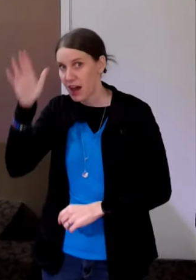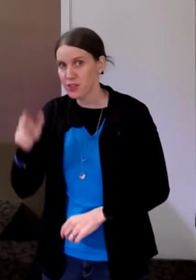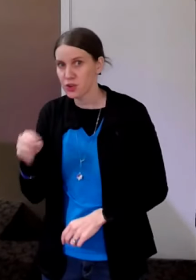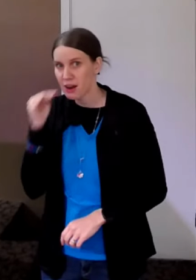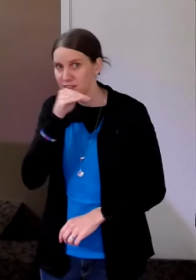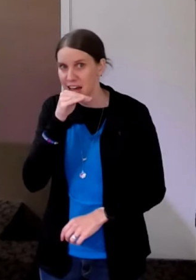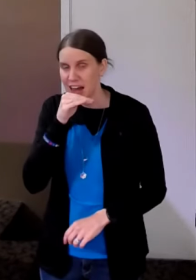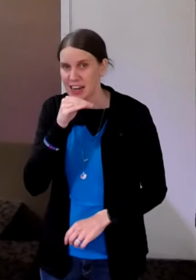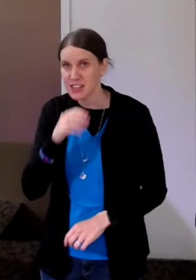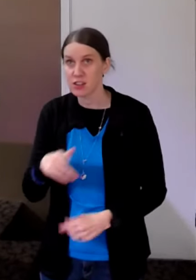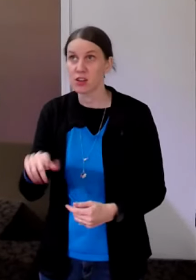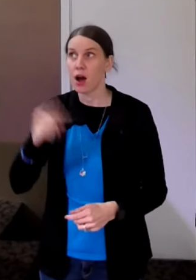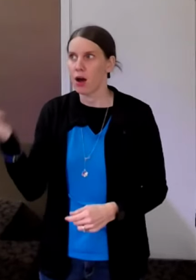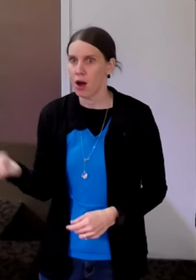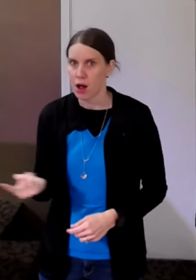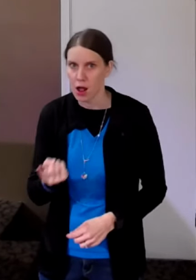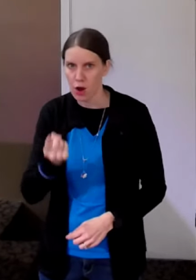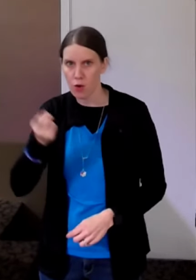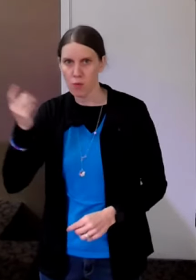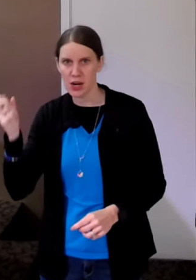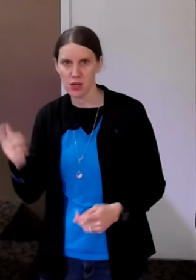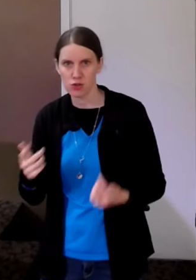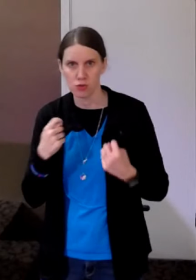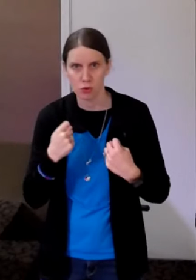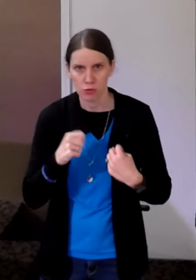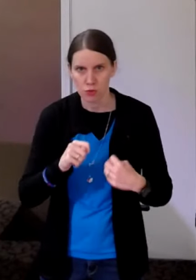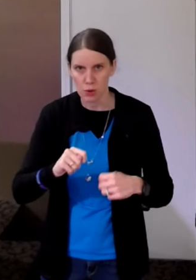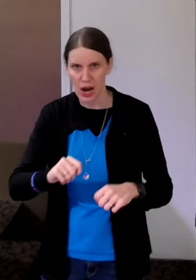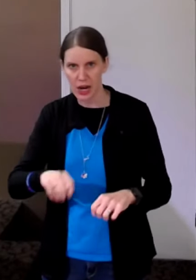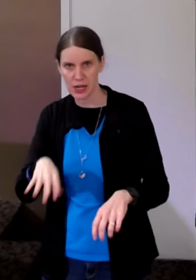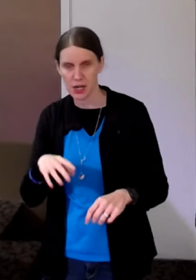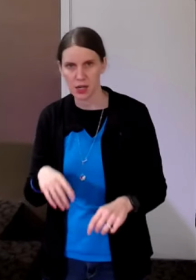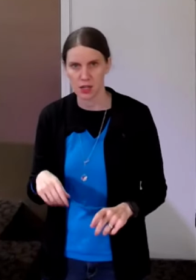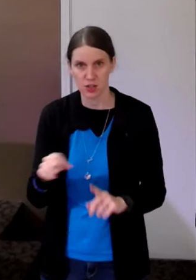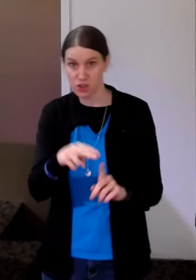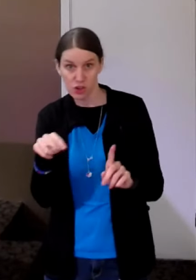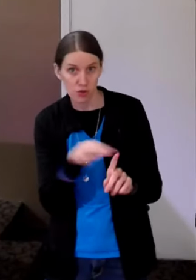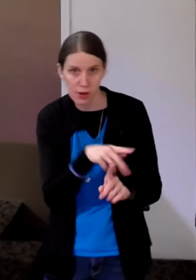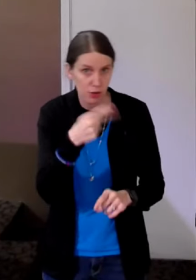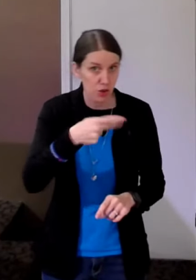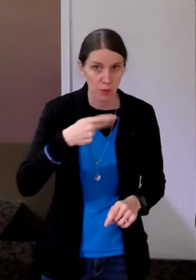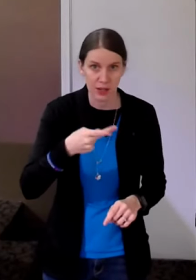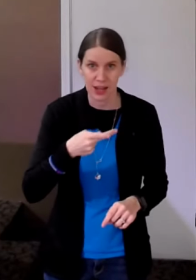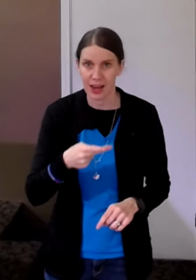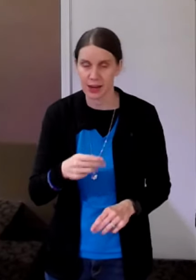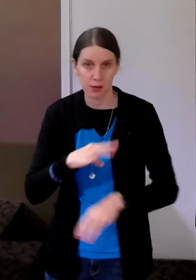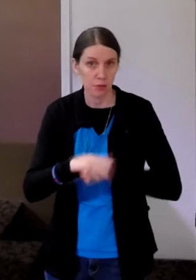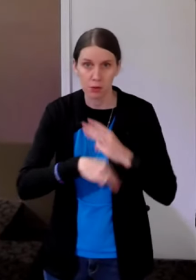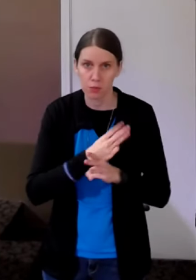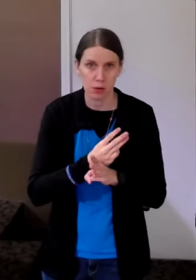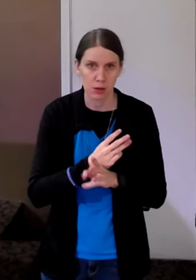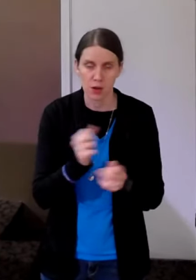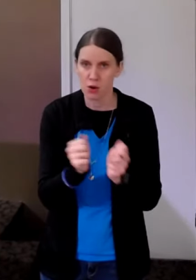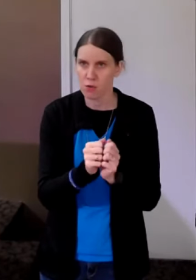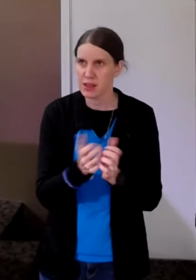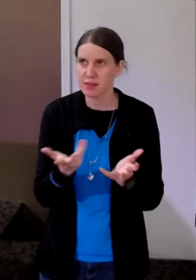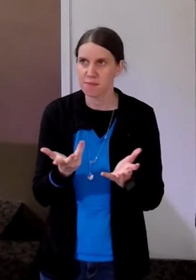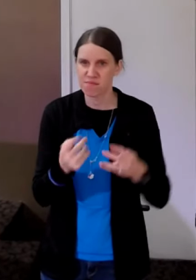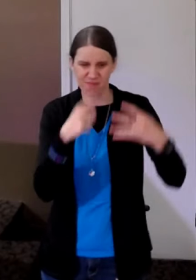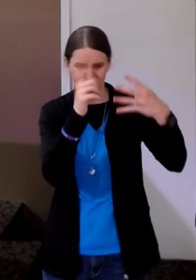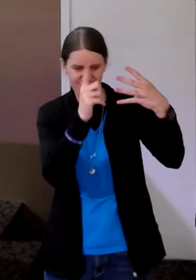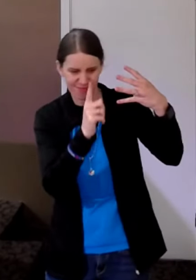is also constantly bombarding you and I and, worse, the lost world with all of